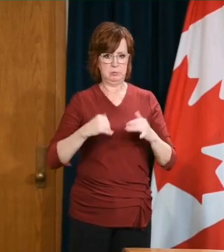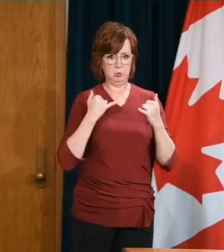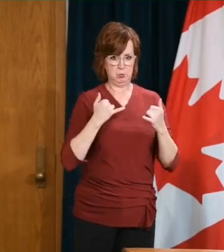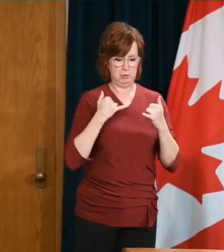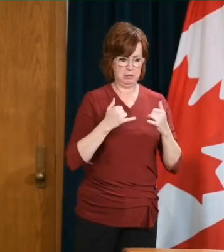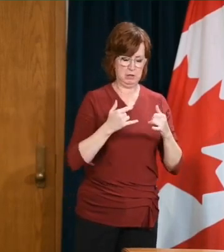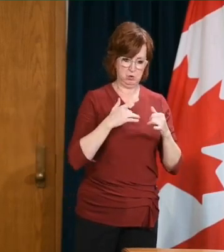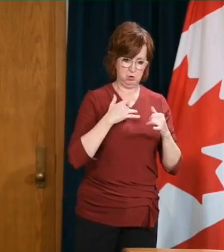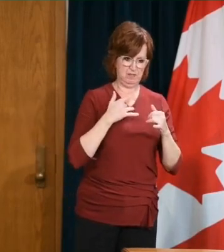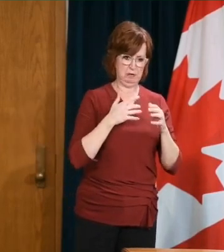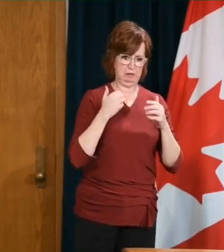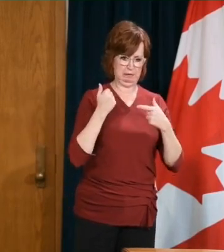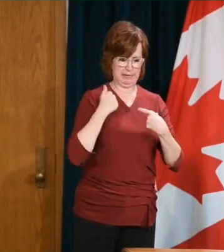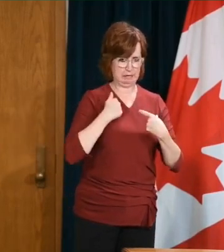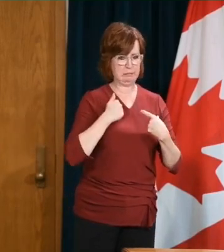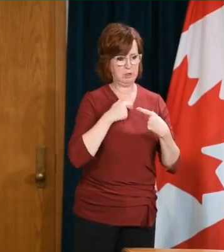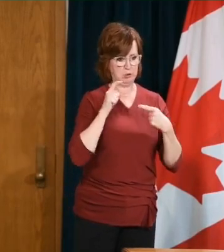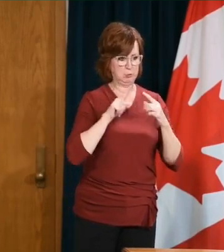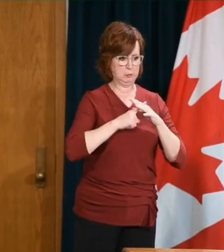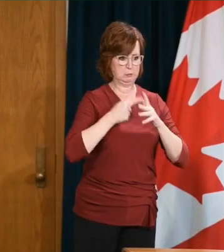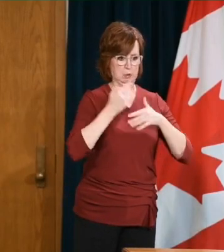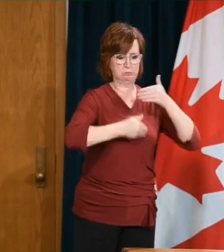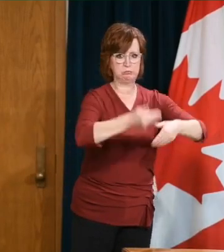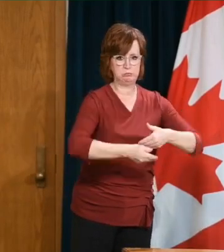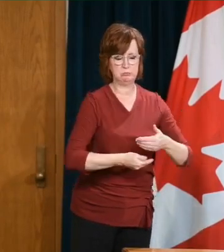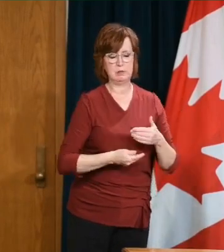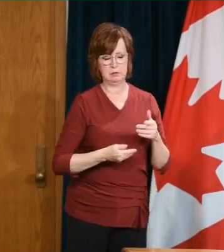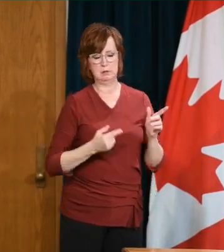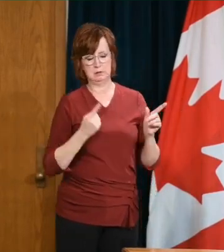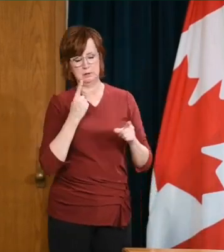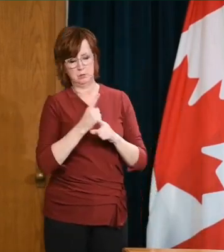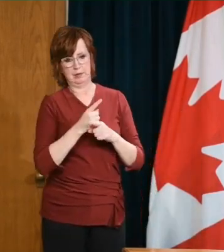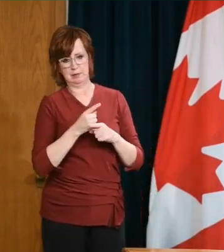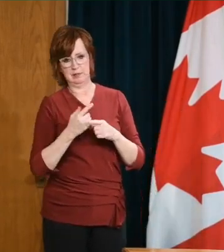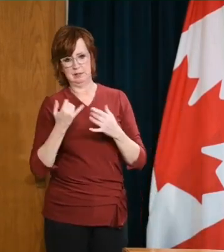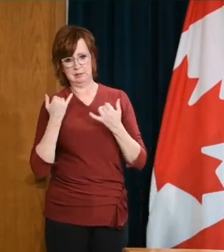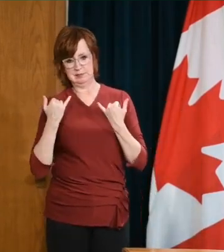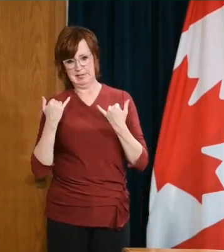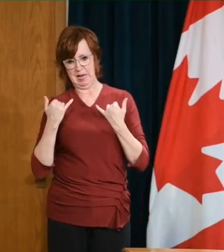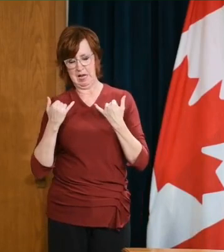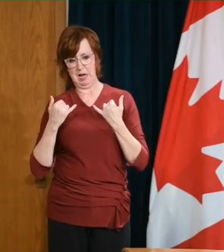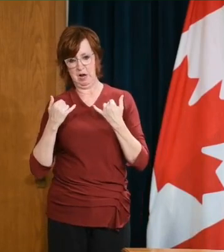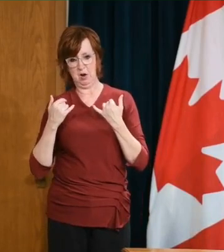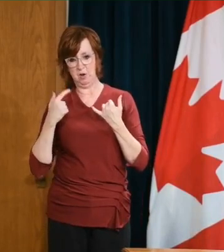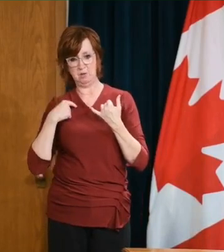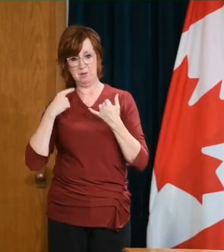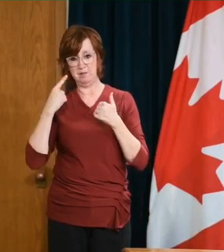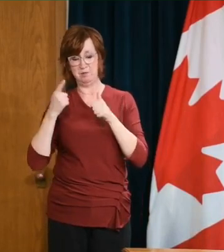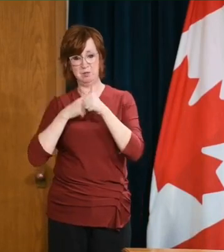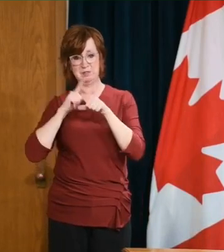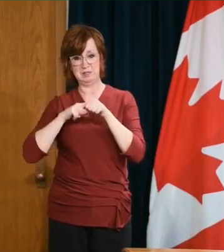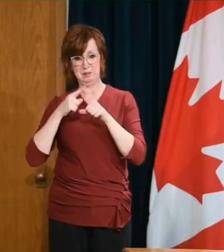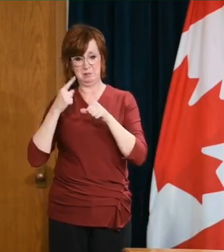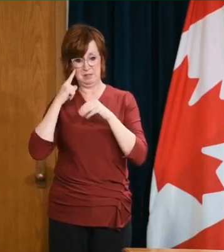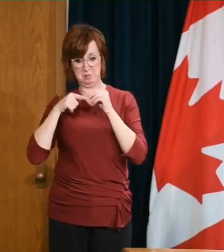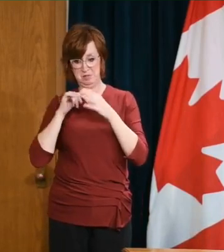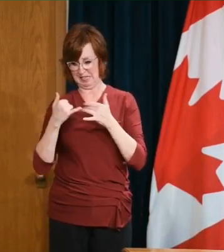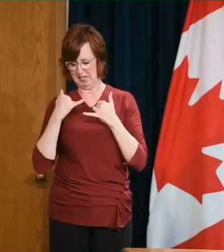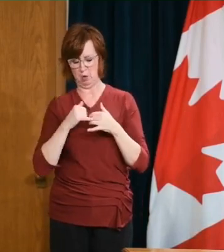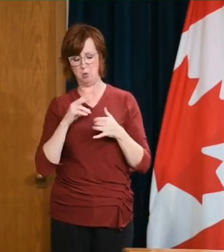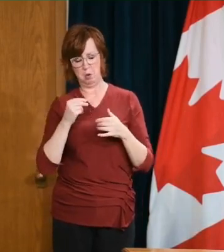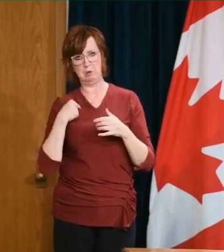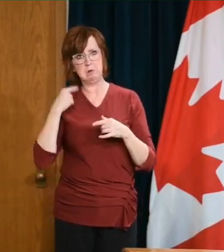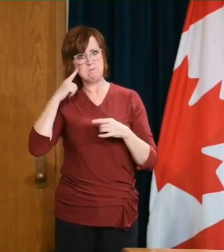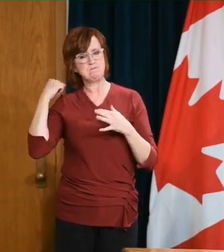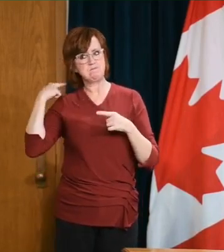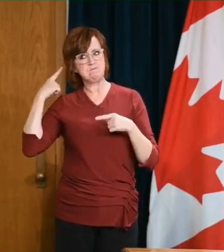I've felt that for some period of time, that we traditionally have relied in our supply chains from around the world. When it comes